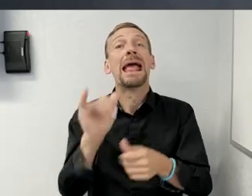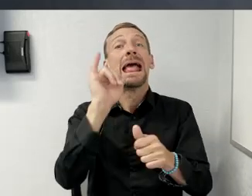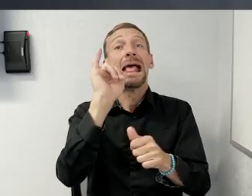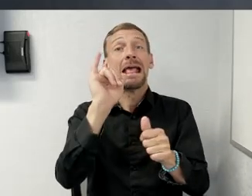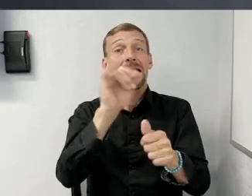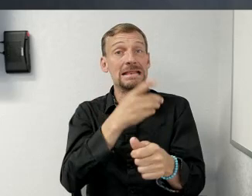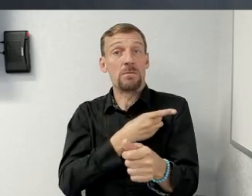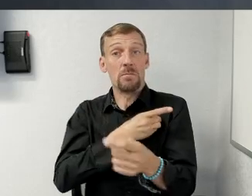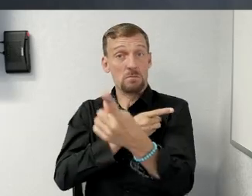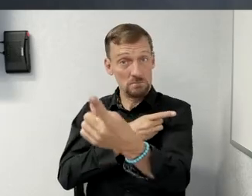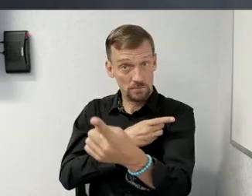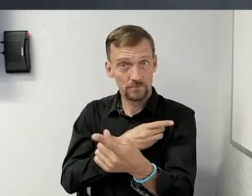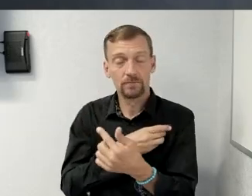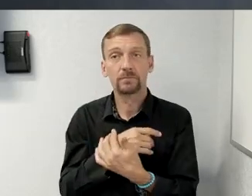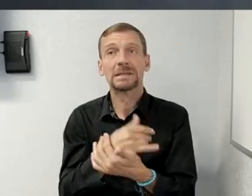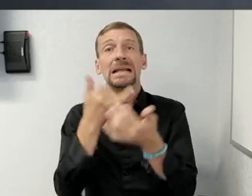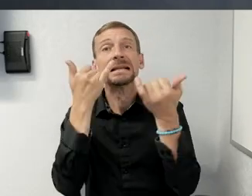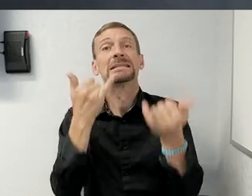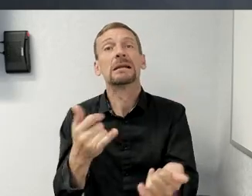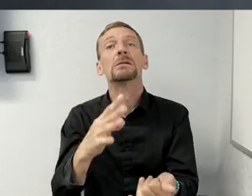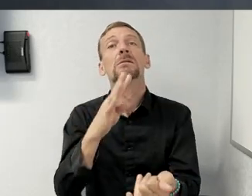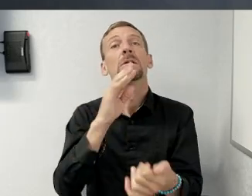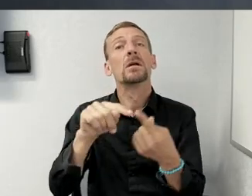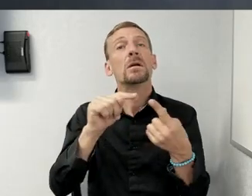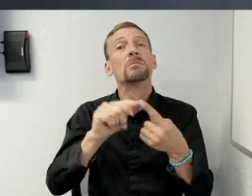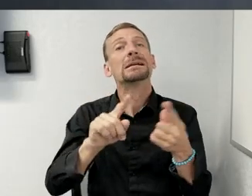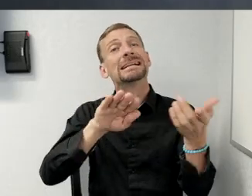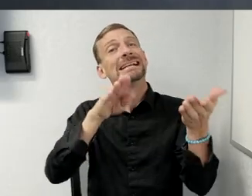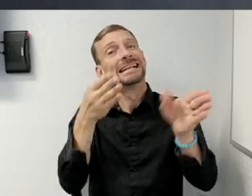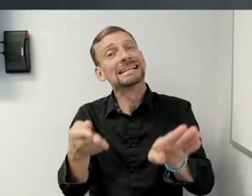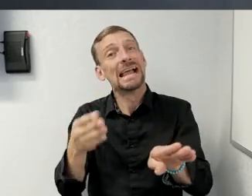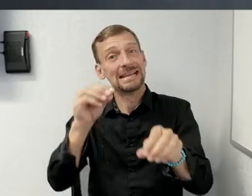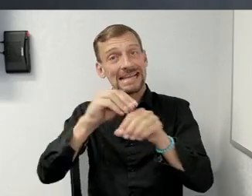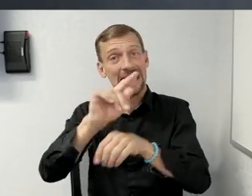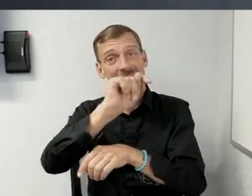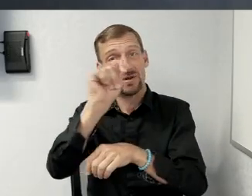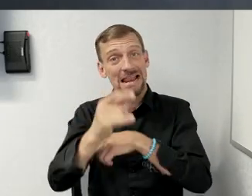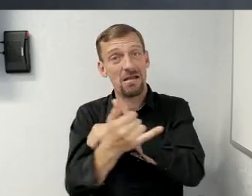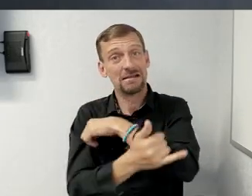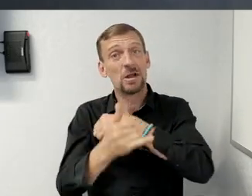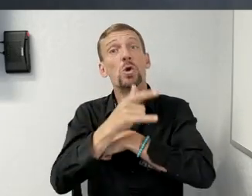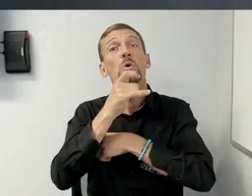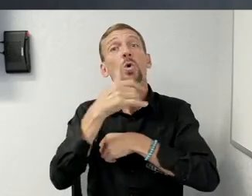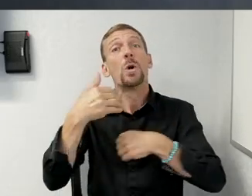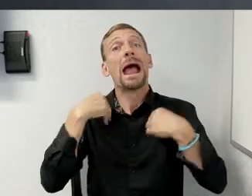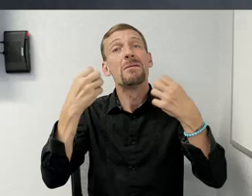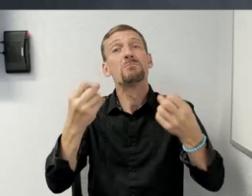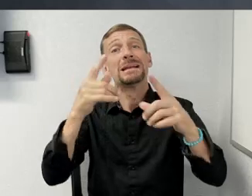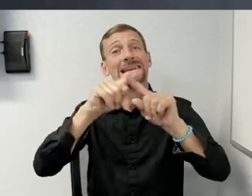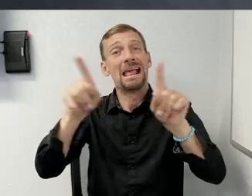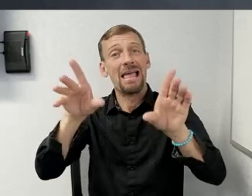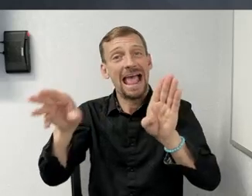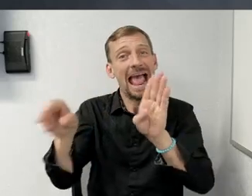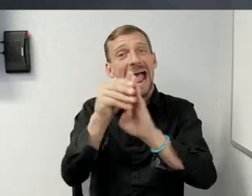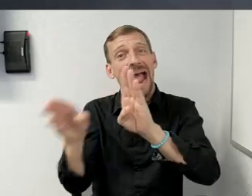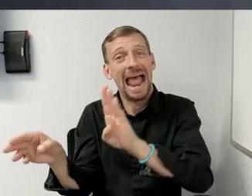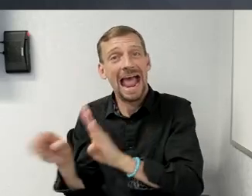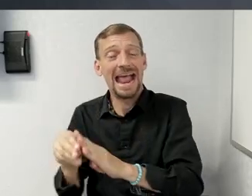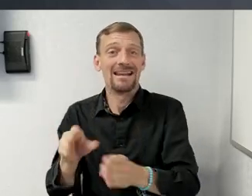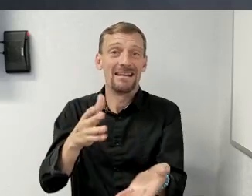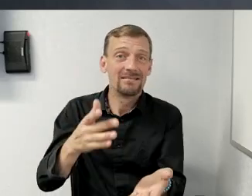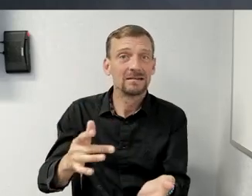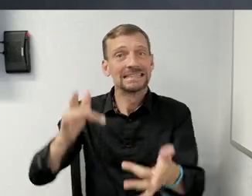County attributed to COVID, how many had underlying conditions? Yeah, so I can't, Deb, I can't